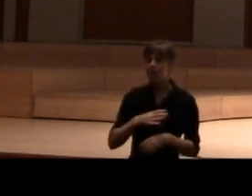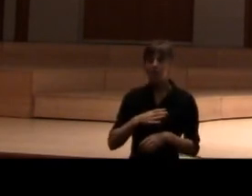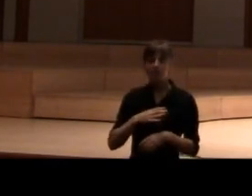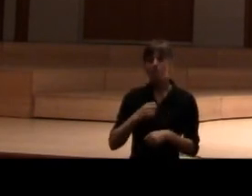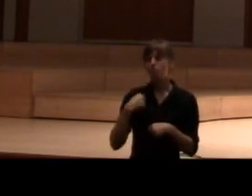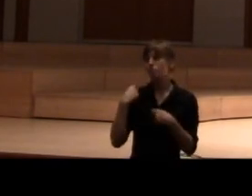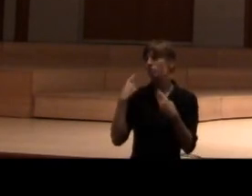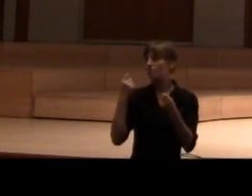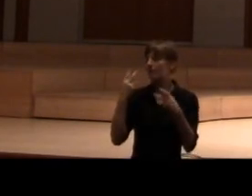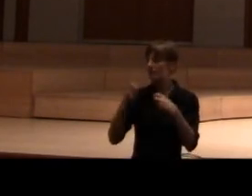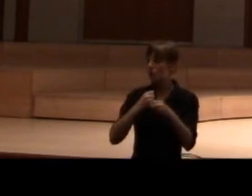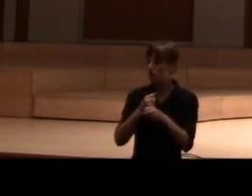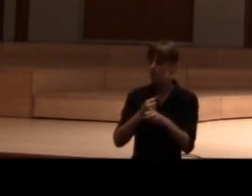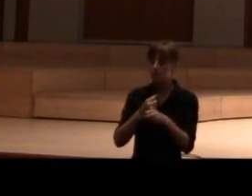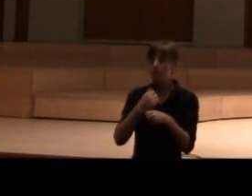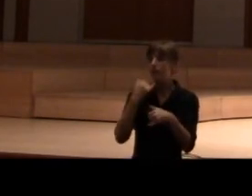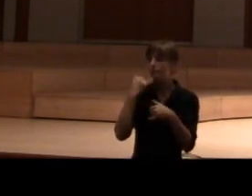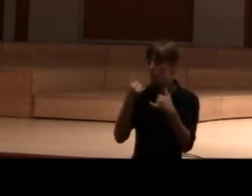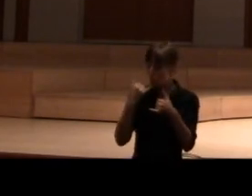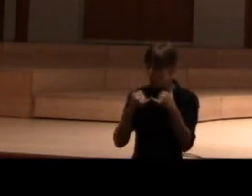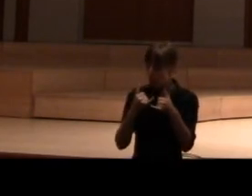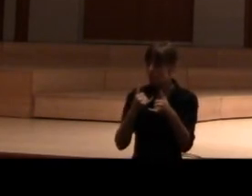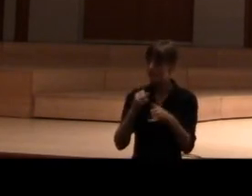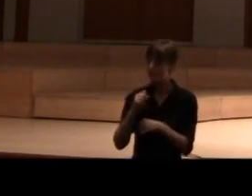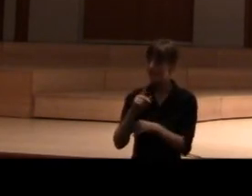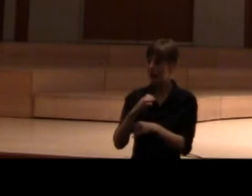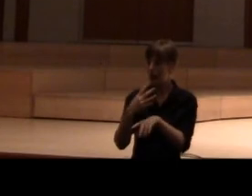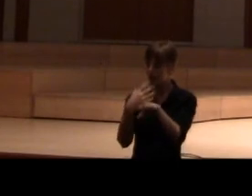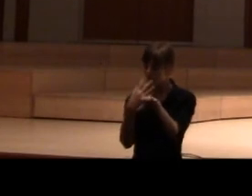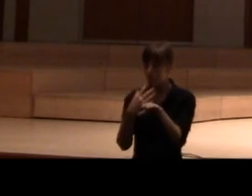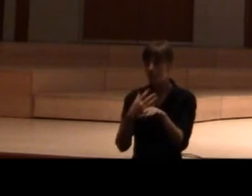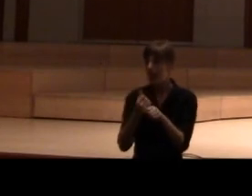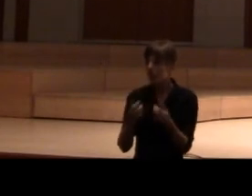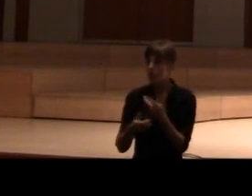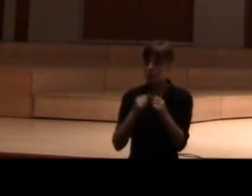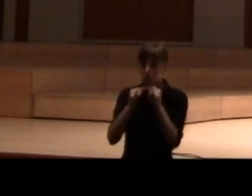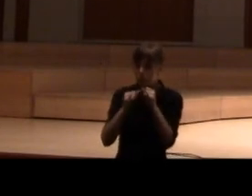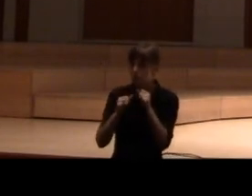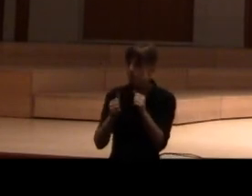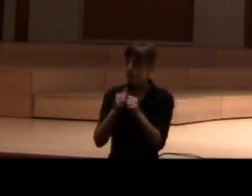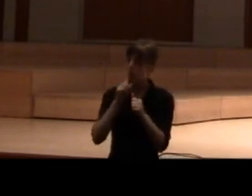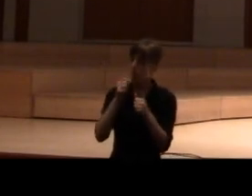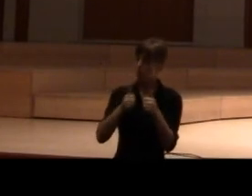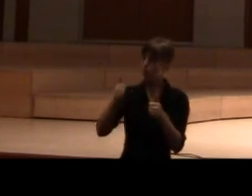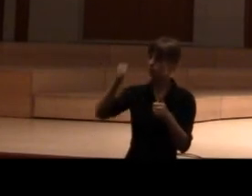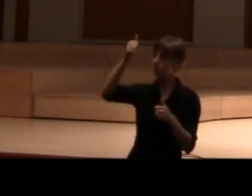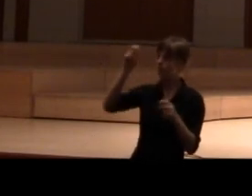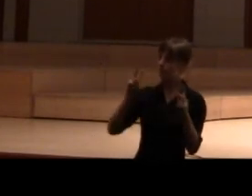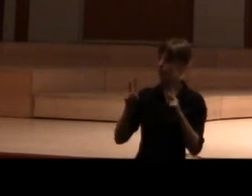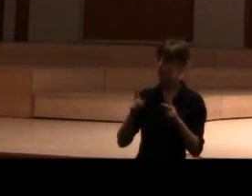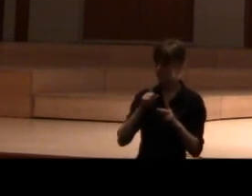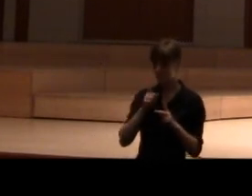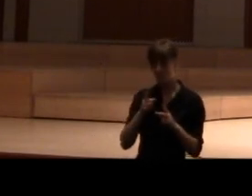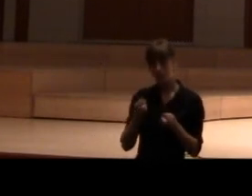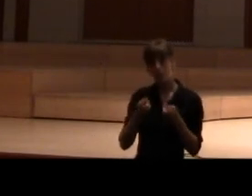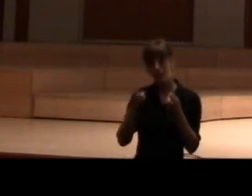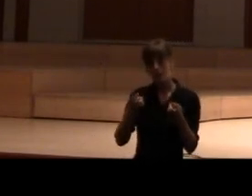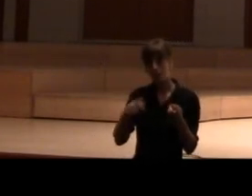knocked on doors, basically did everything in his power to get interviews with some really prominent people, and I highly recommend it to